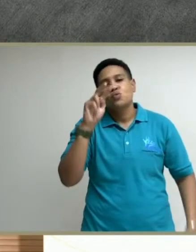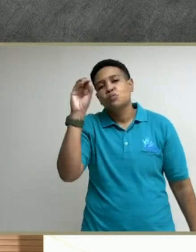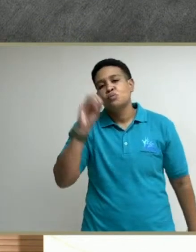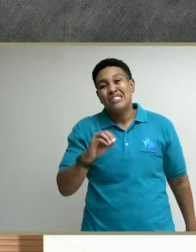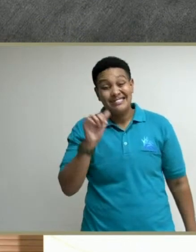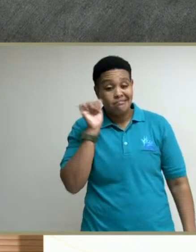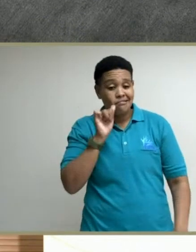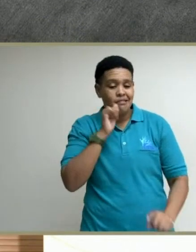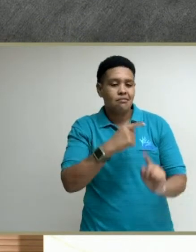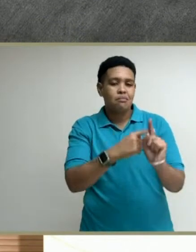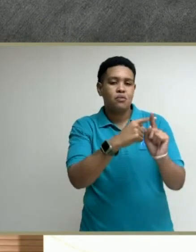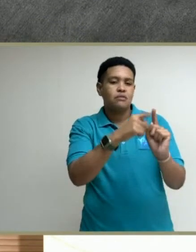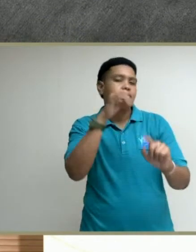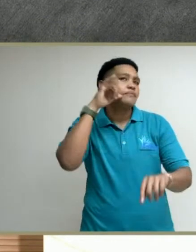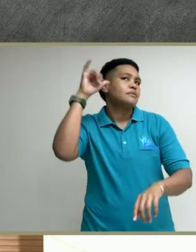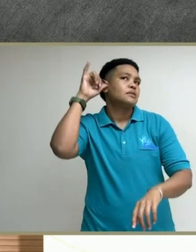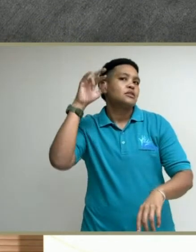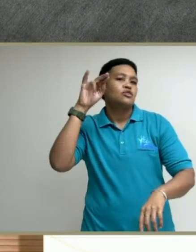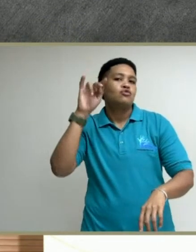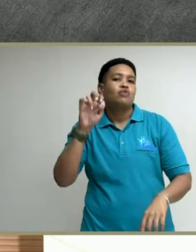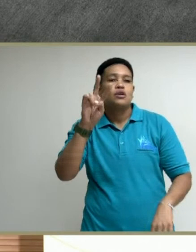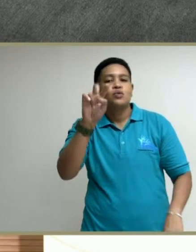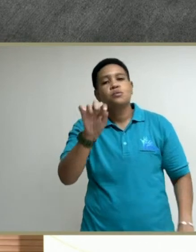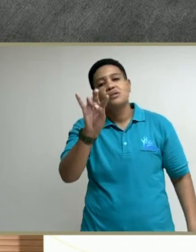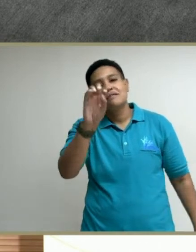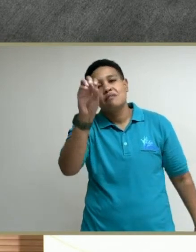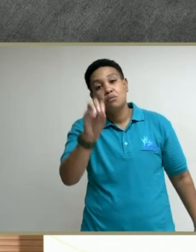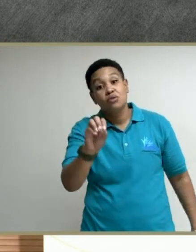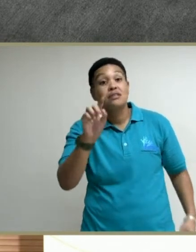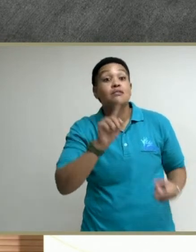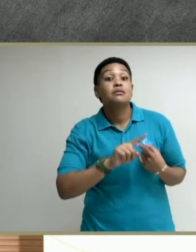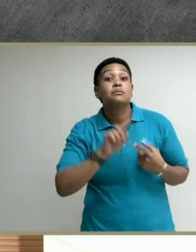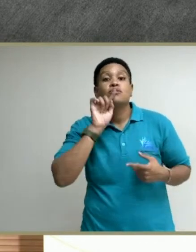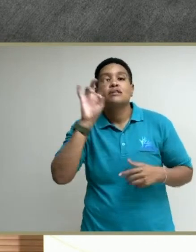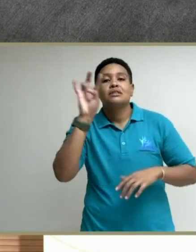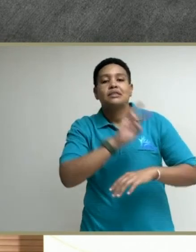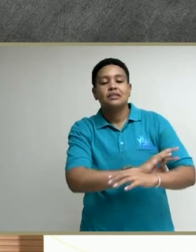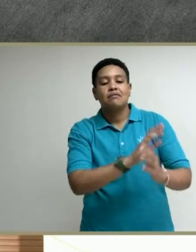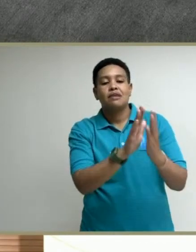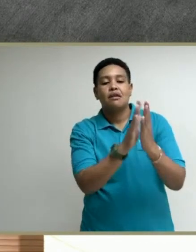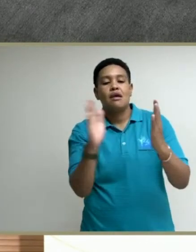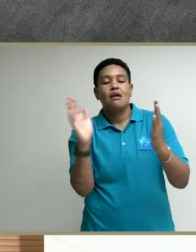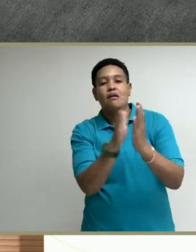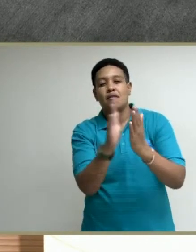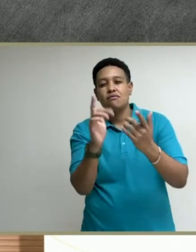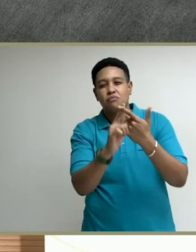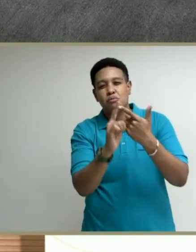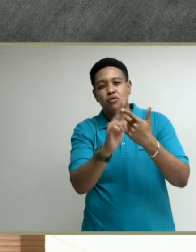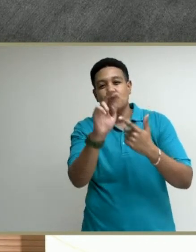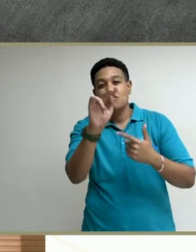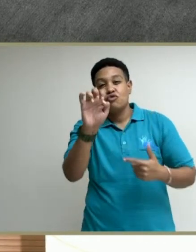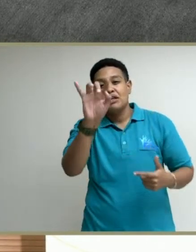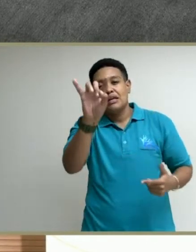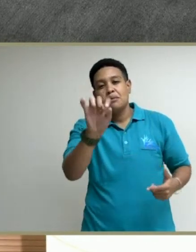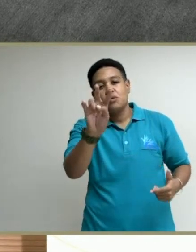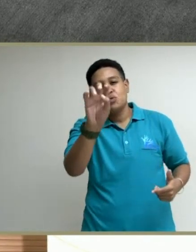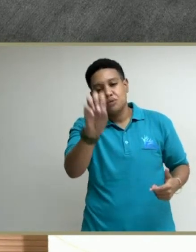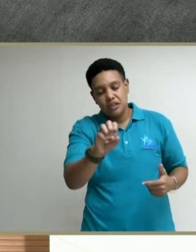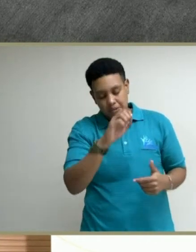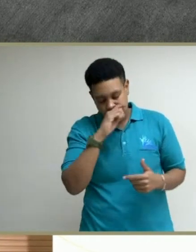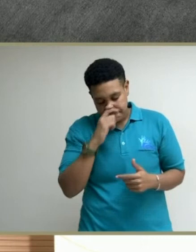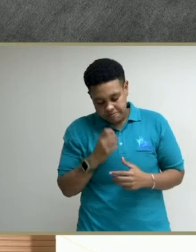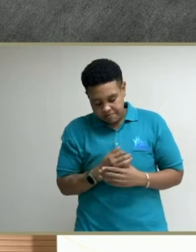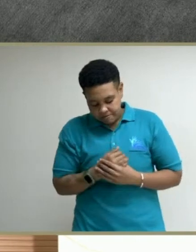rate for yesterday of 2.7% and a 7-day average positivity rate of 8.2%.